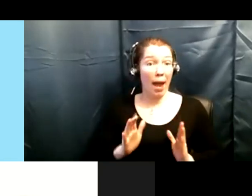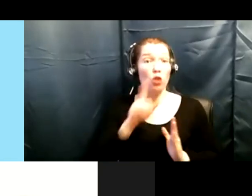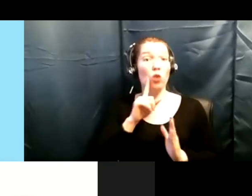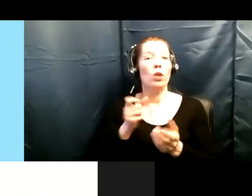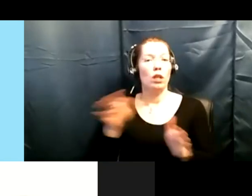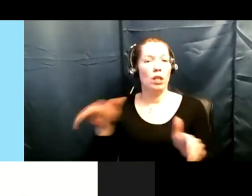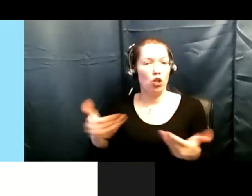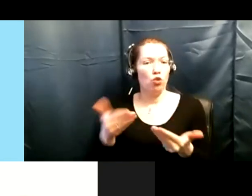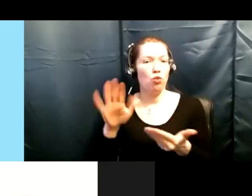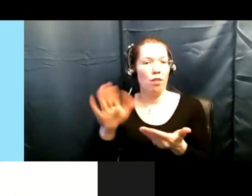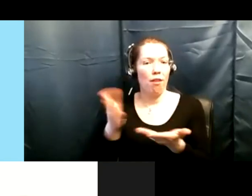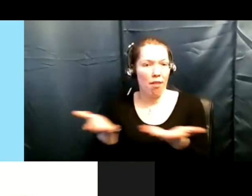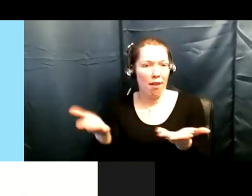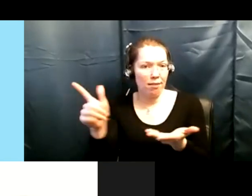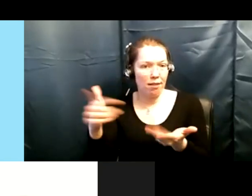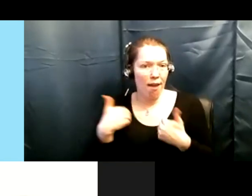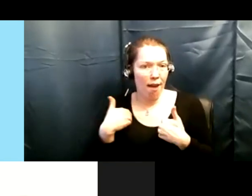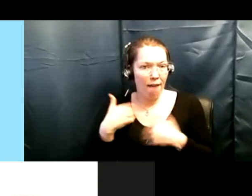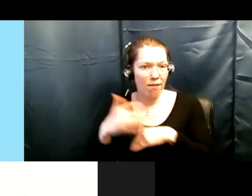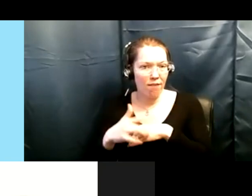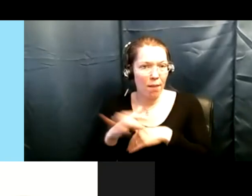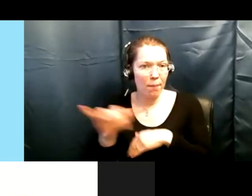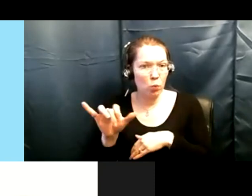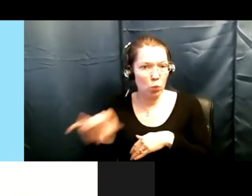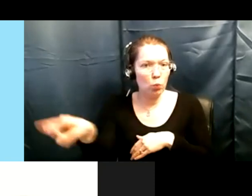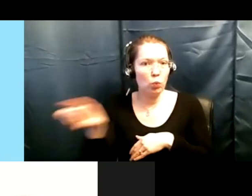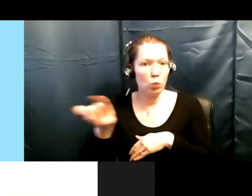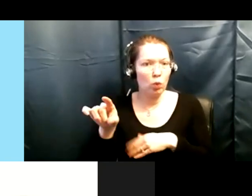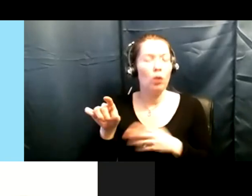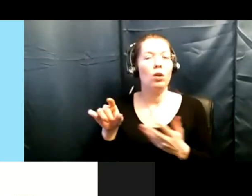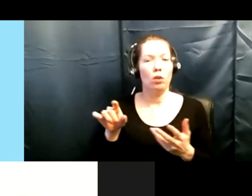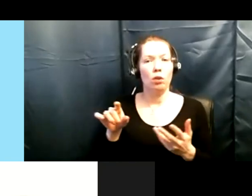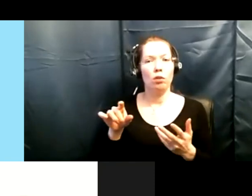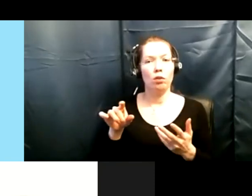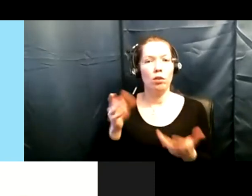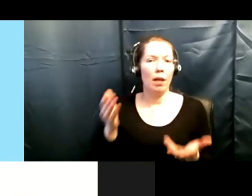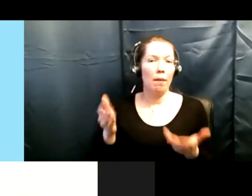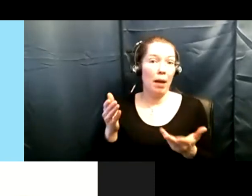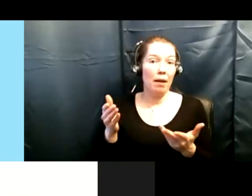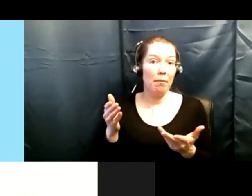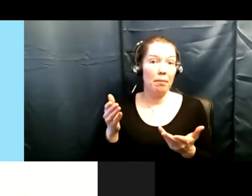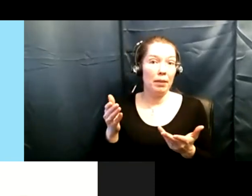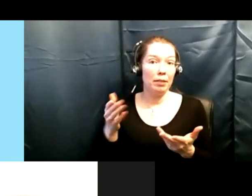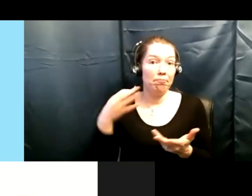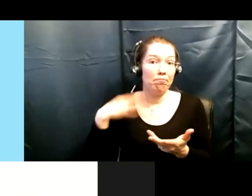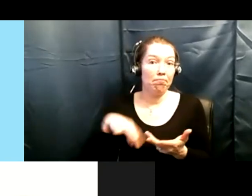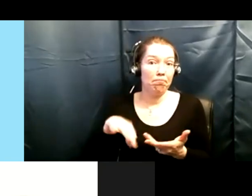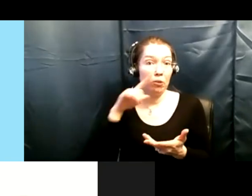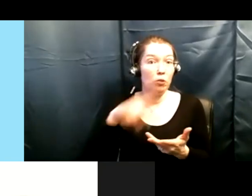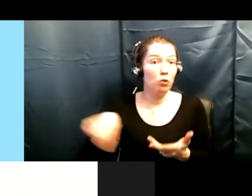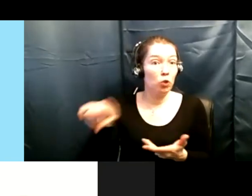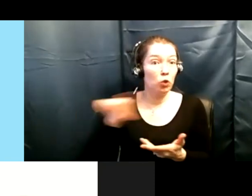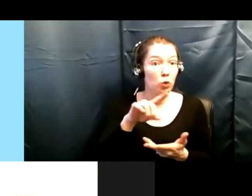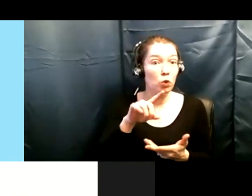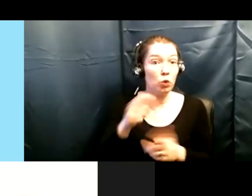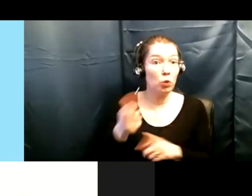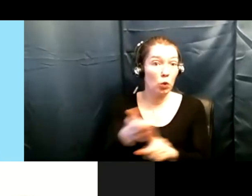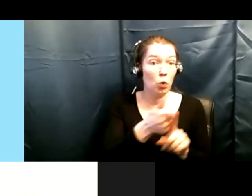their items that they have that might be, it might be useful for you too in your own home.